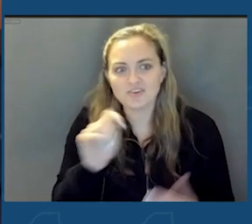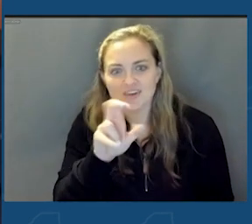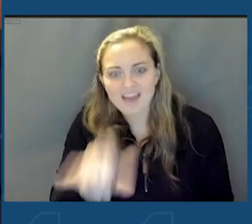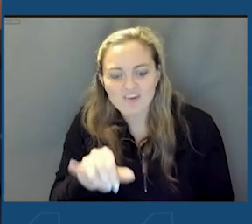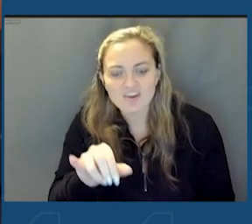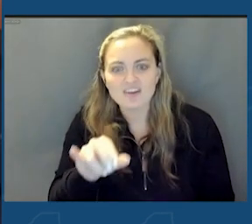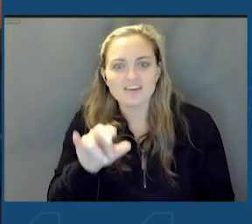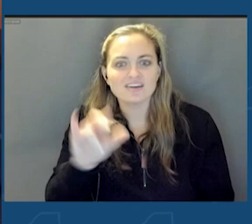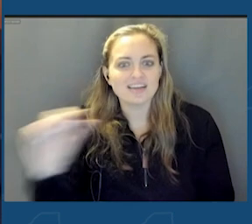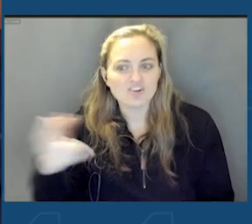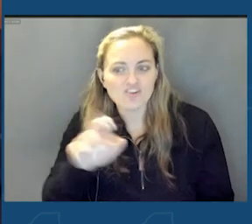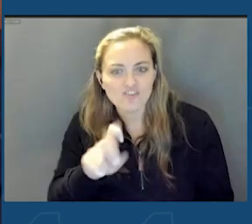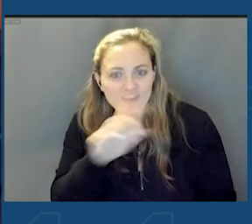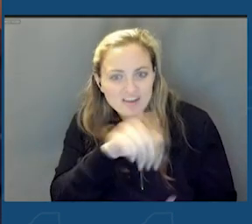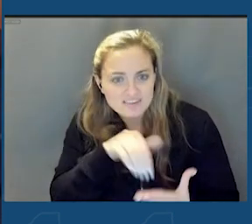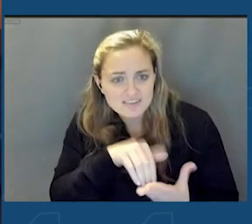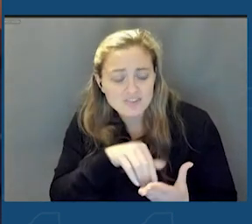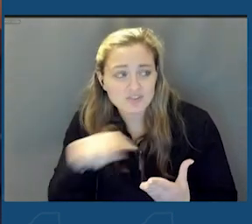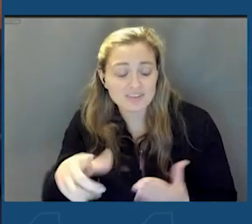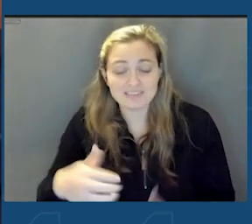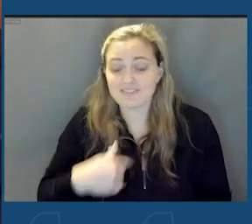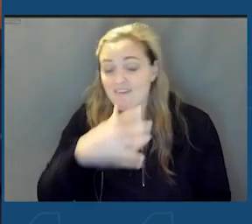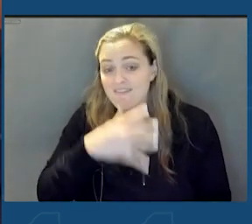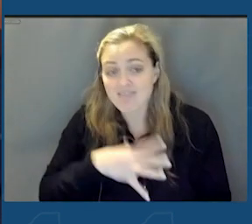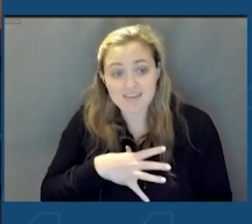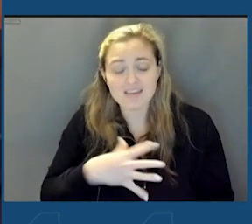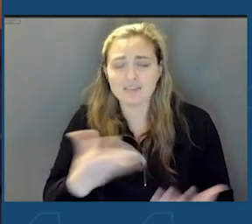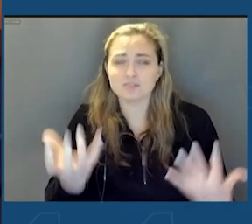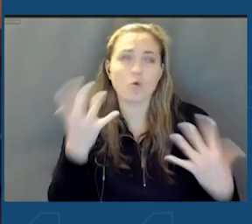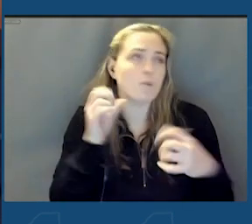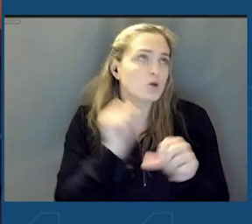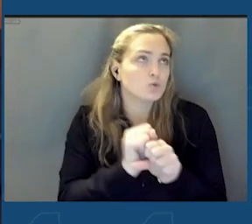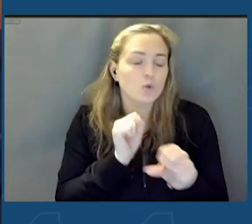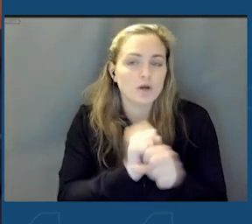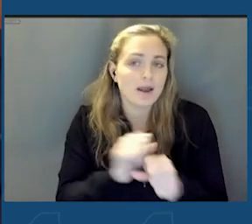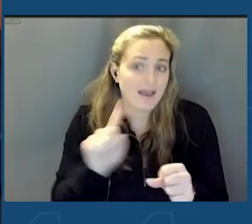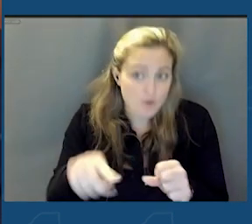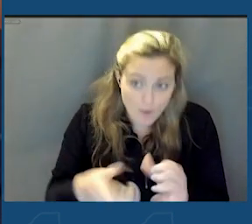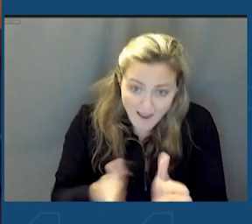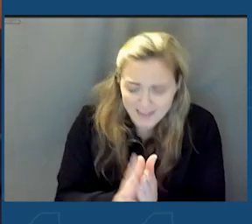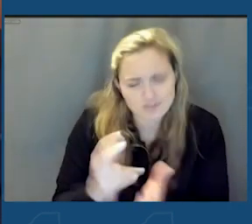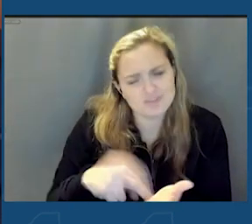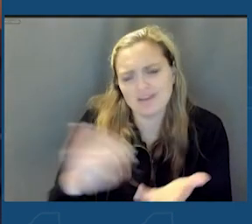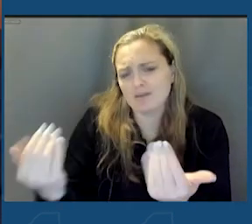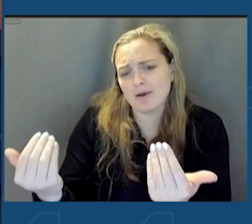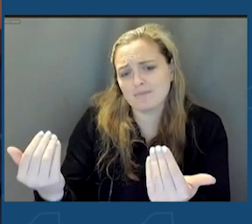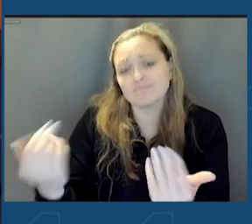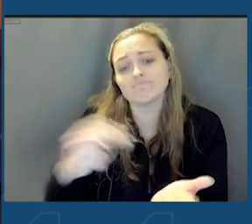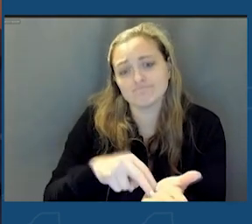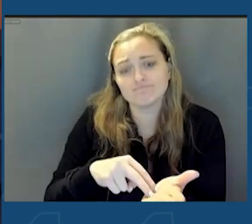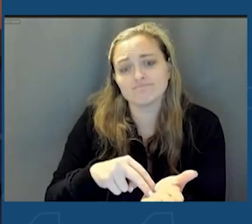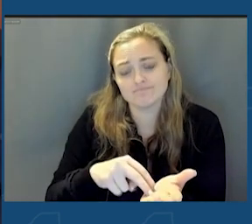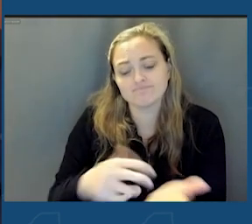Central. This young lady do so much work. I have to ask her to stand. And Carrie, I want to...